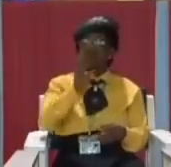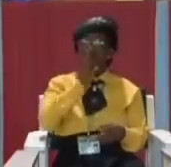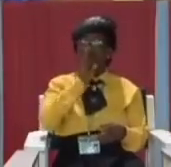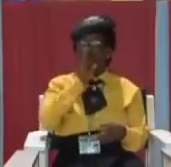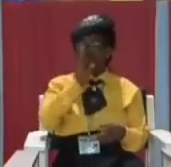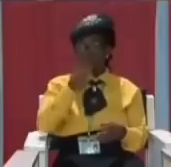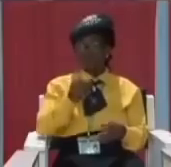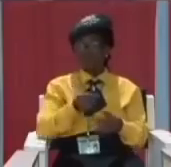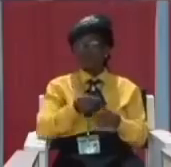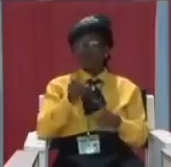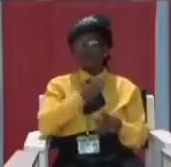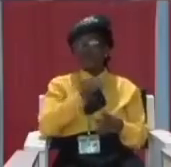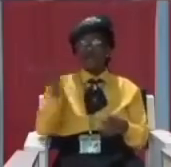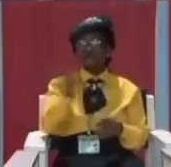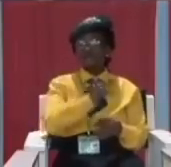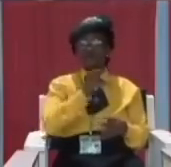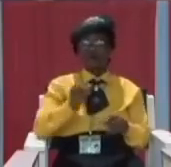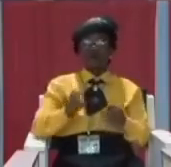But do you know that